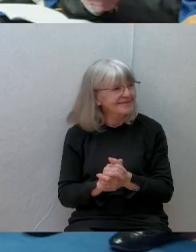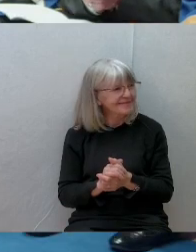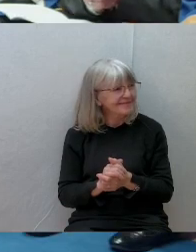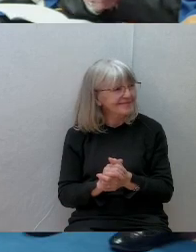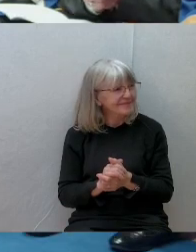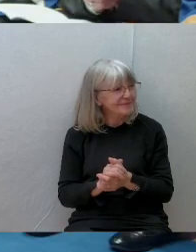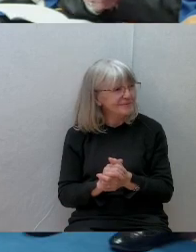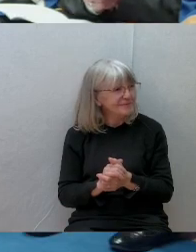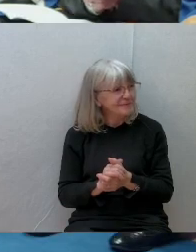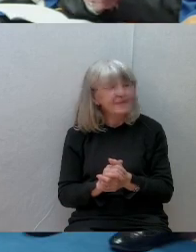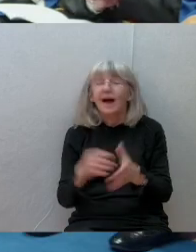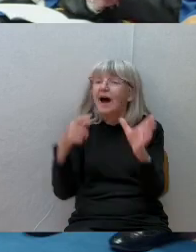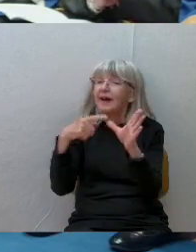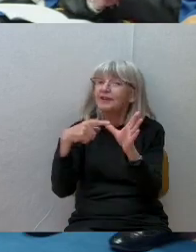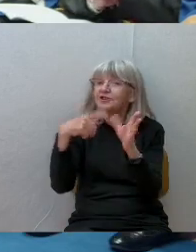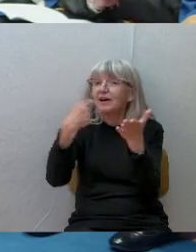Aishat Rufai.